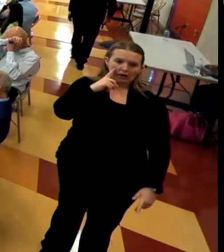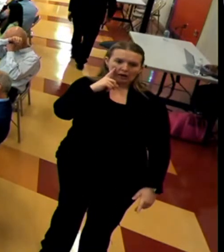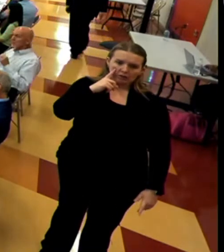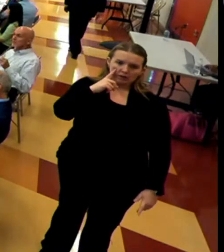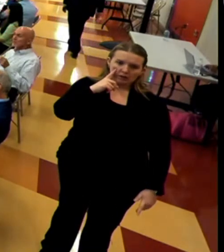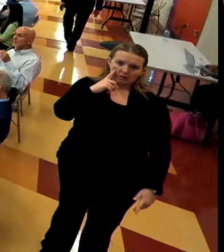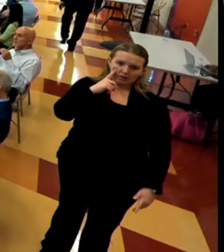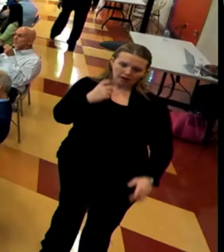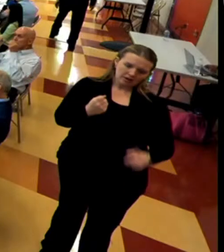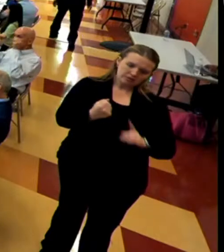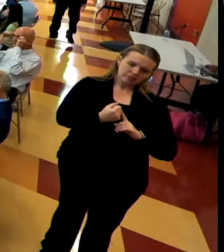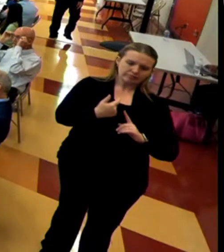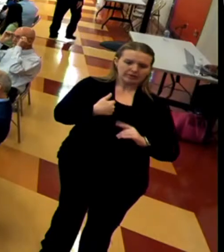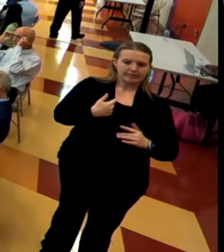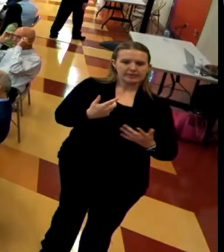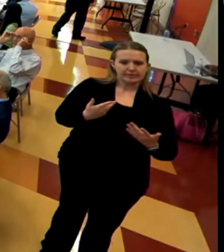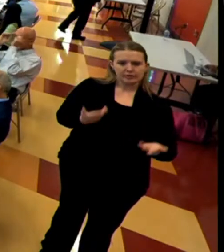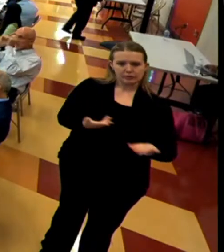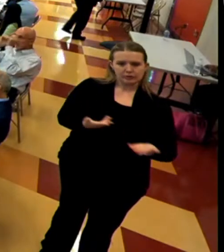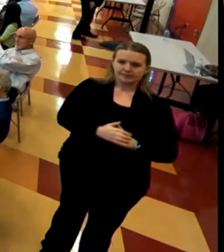for me here. Thank you.